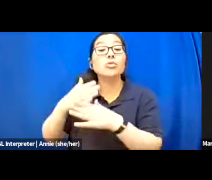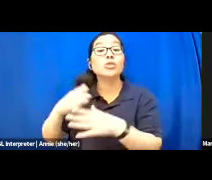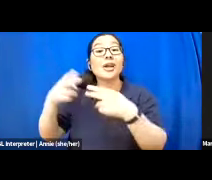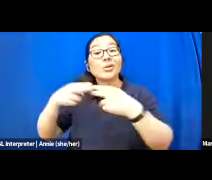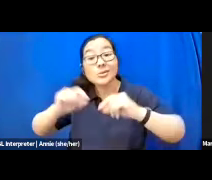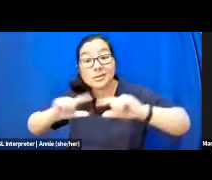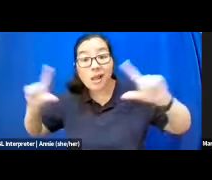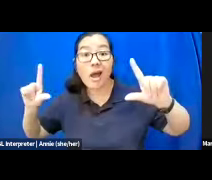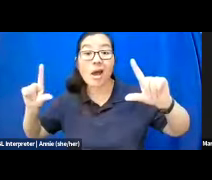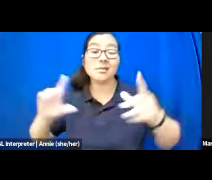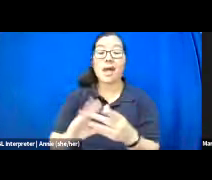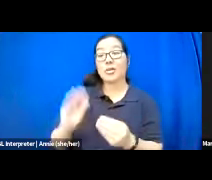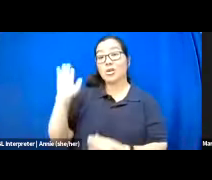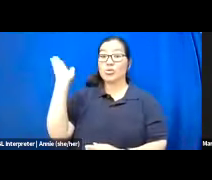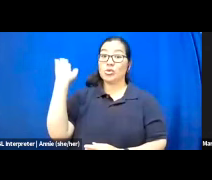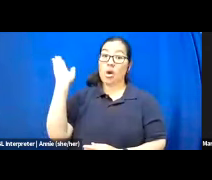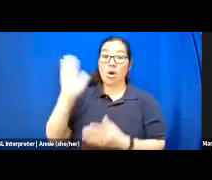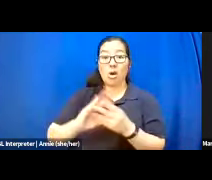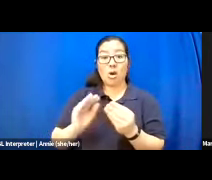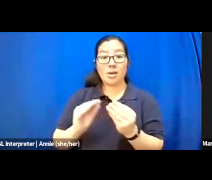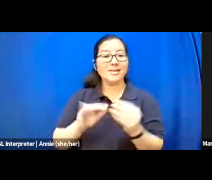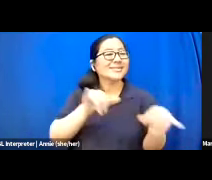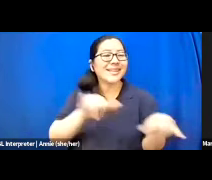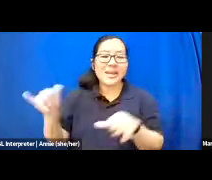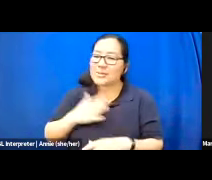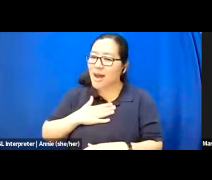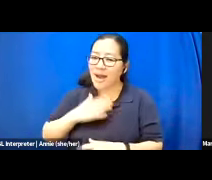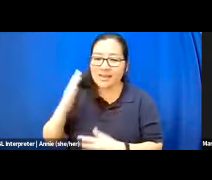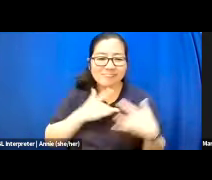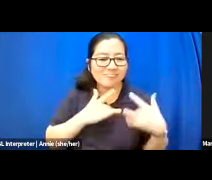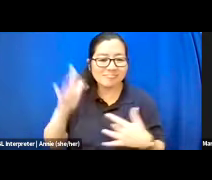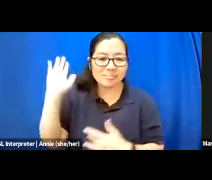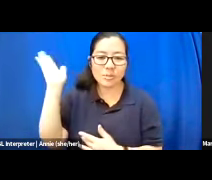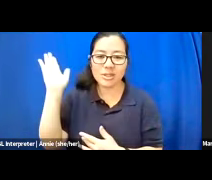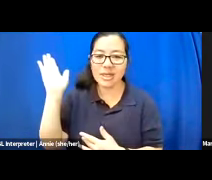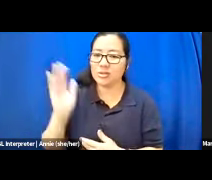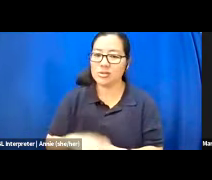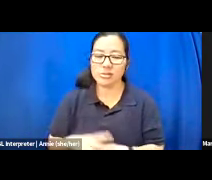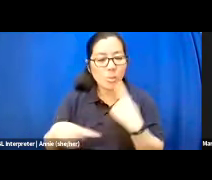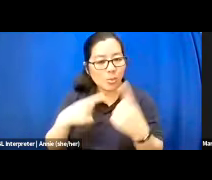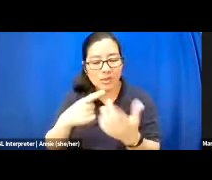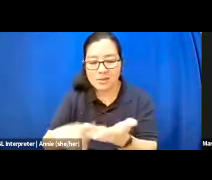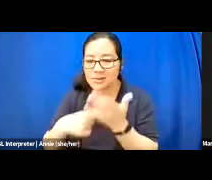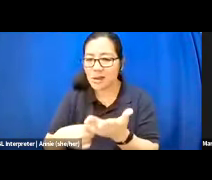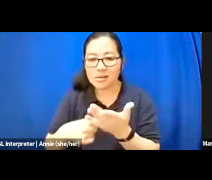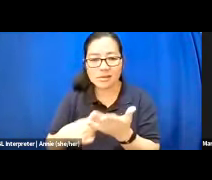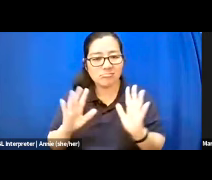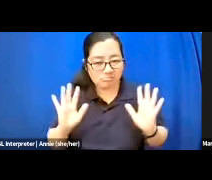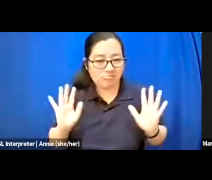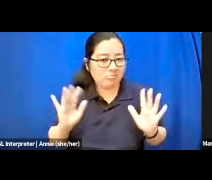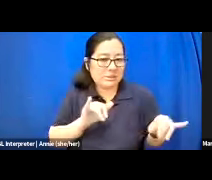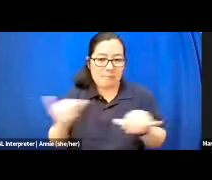the slides like I do when I do the voiceover, or when we go now through some material. Okay. Okay.